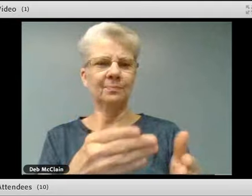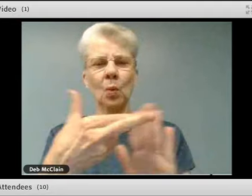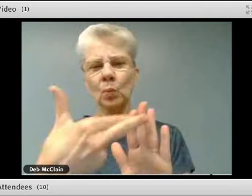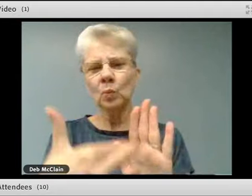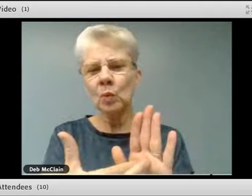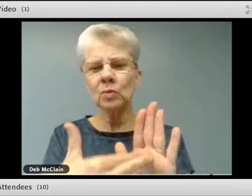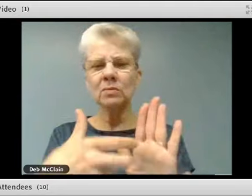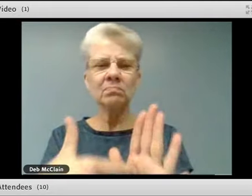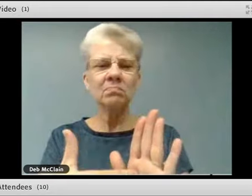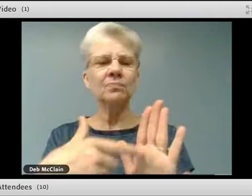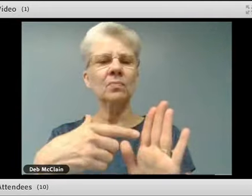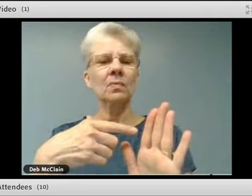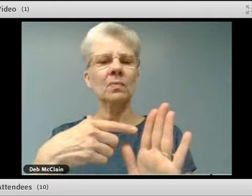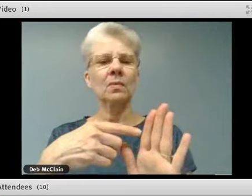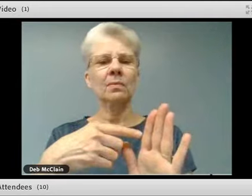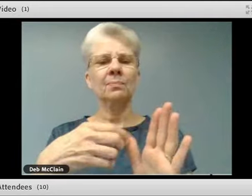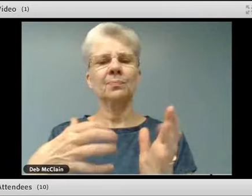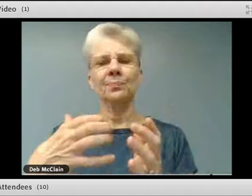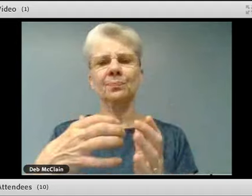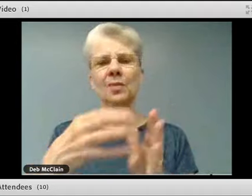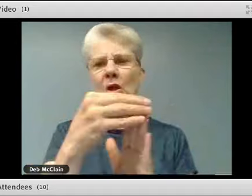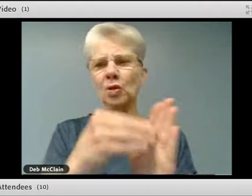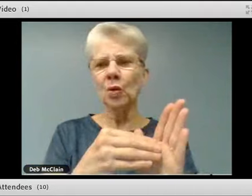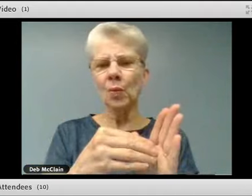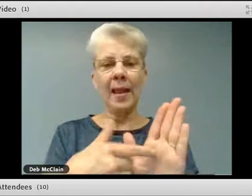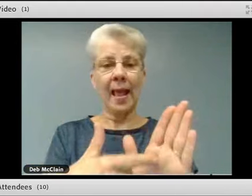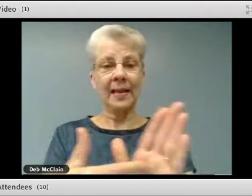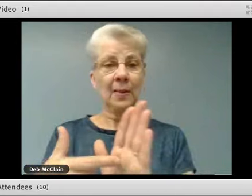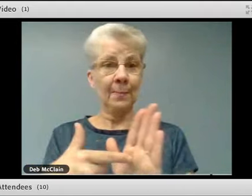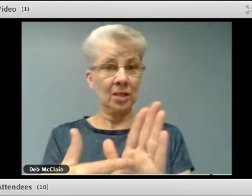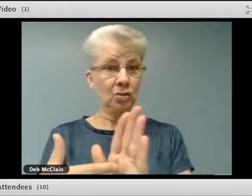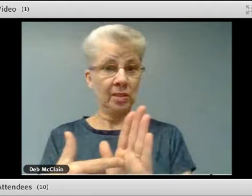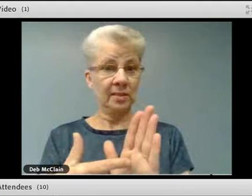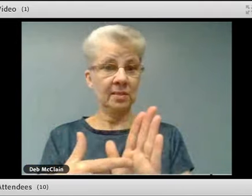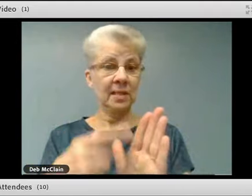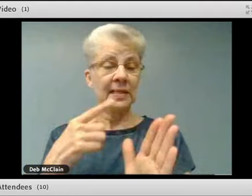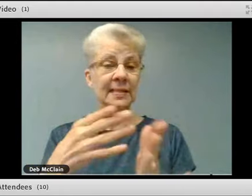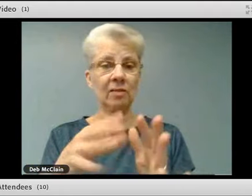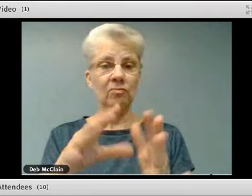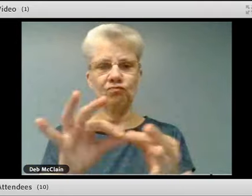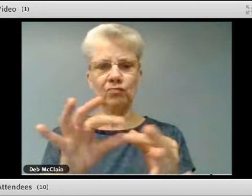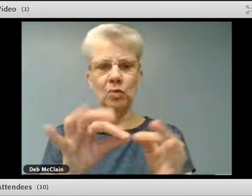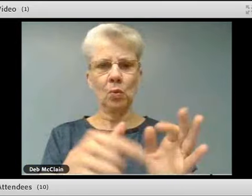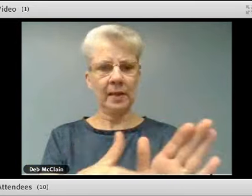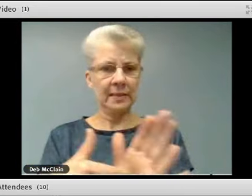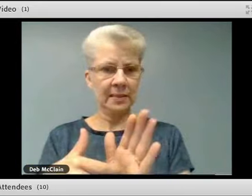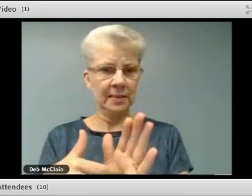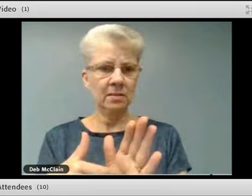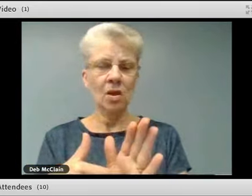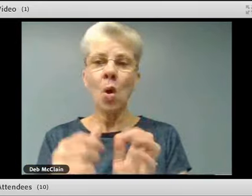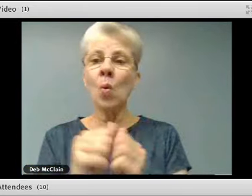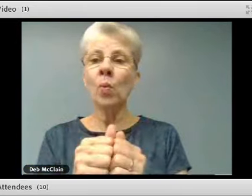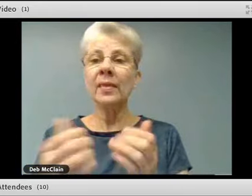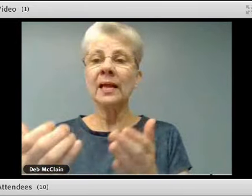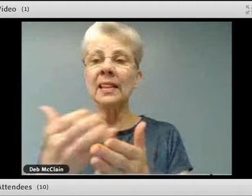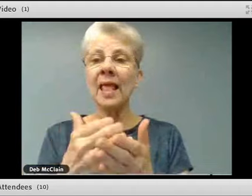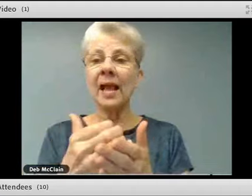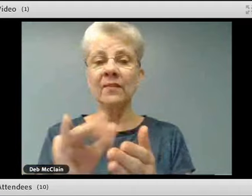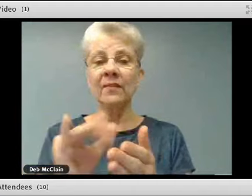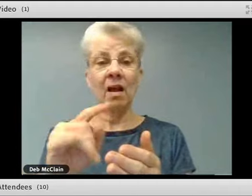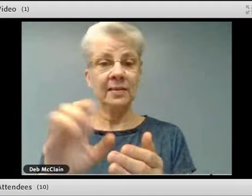curated exhibitions that are designed to tell stories with the collective content that's available